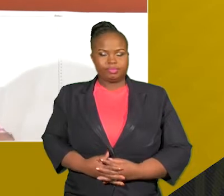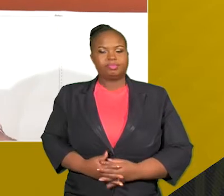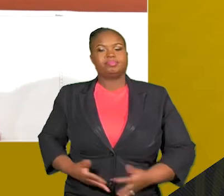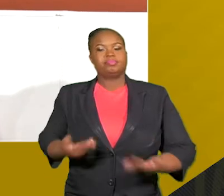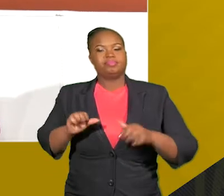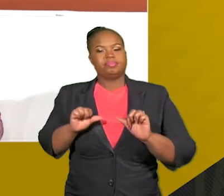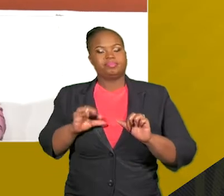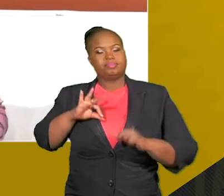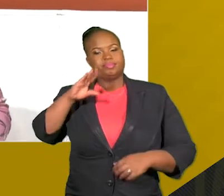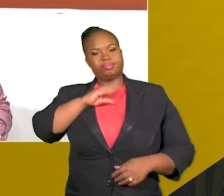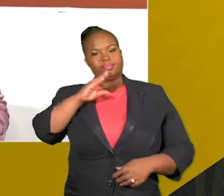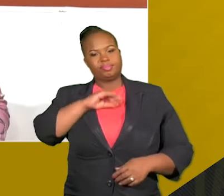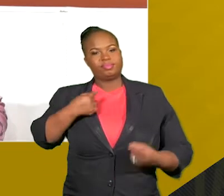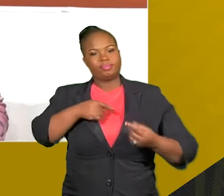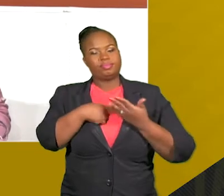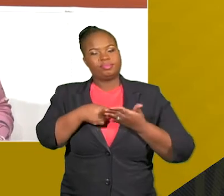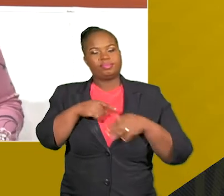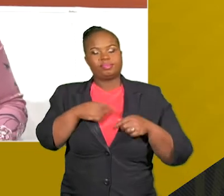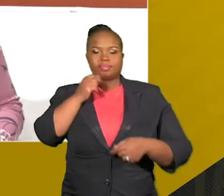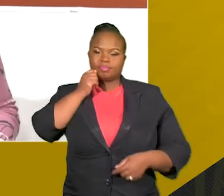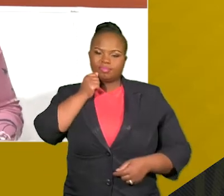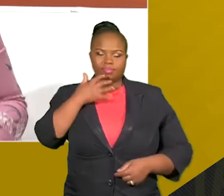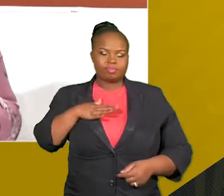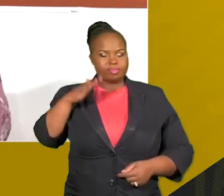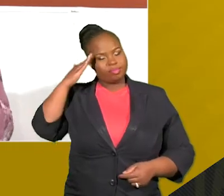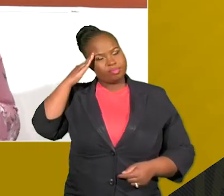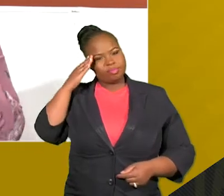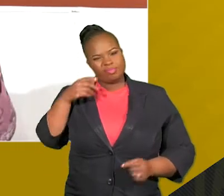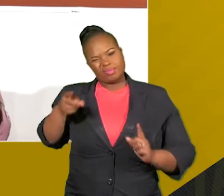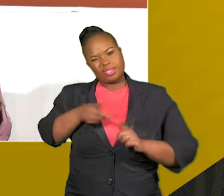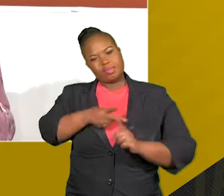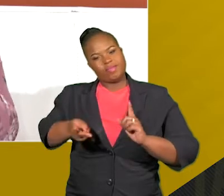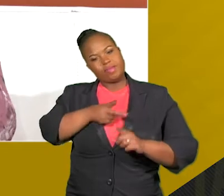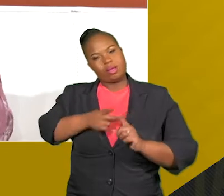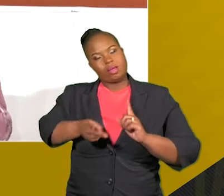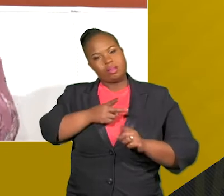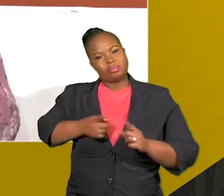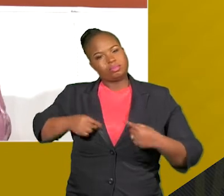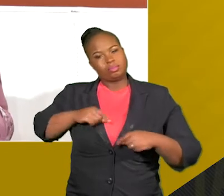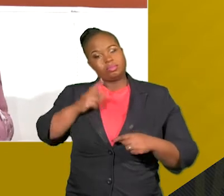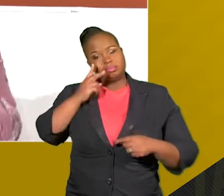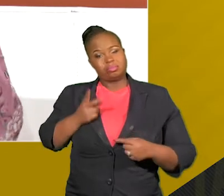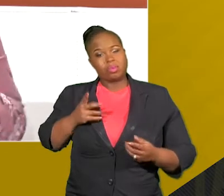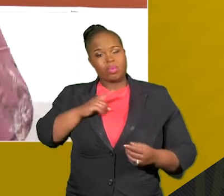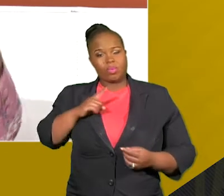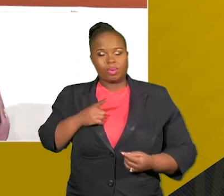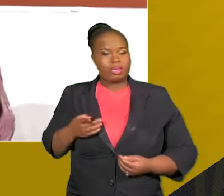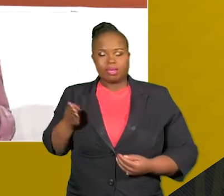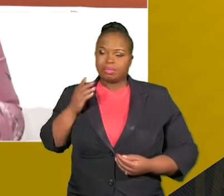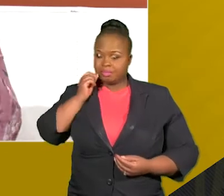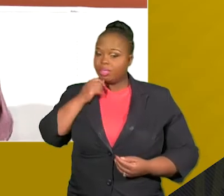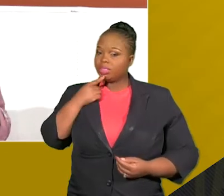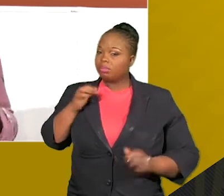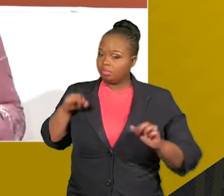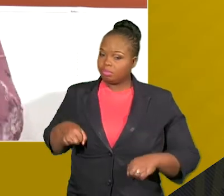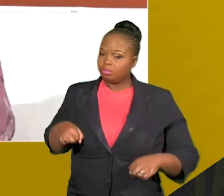Welcome back to Daily Thetha. Ntse re blabla ka taba ya banna re nyako tshaba gore na this violent nature e re blabla ka yona re agree gore ba bona ba agree gore